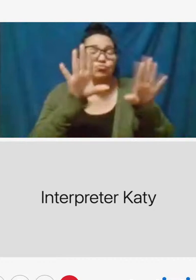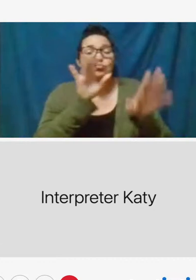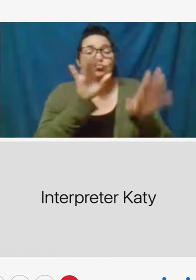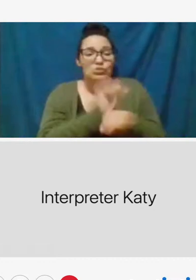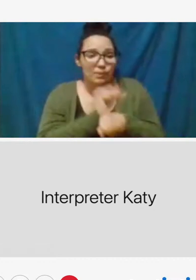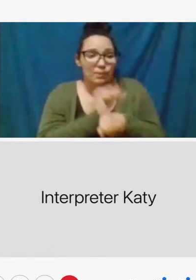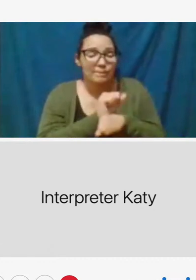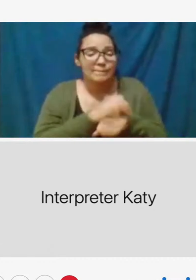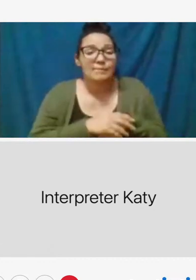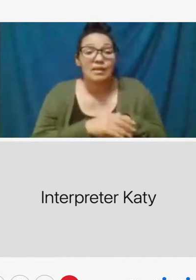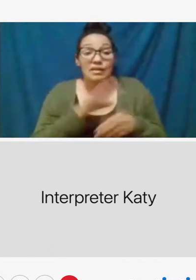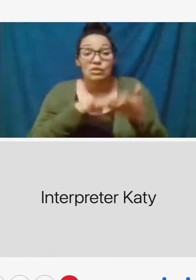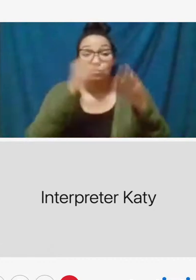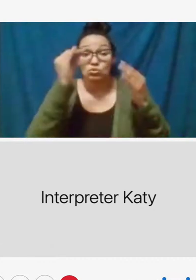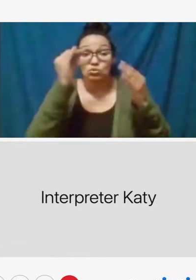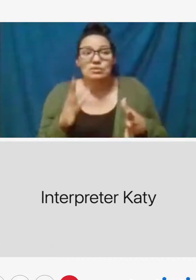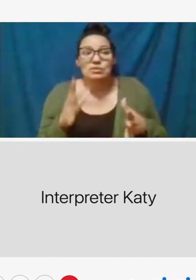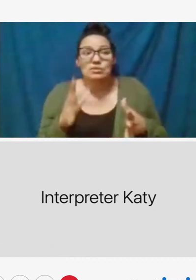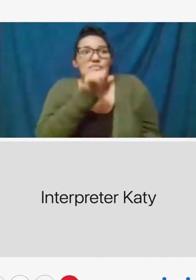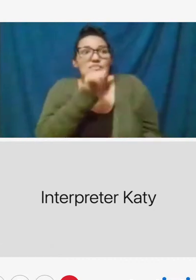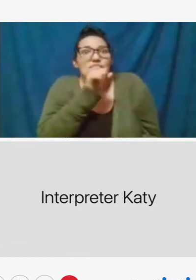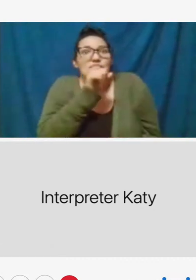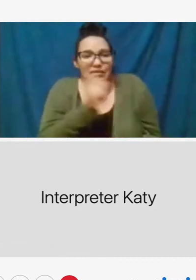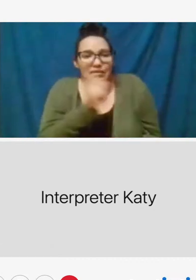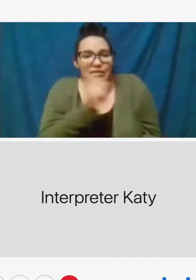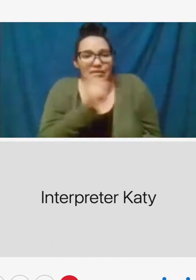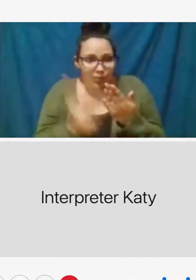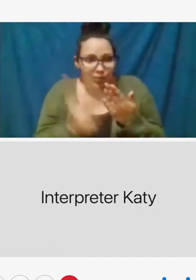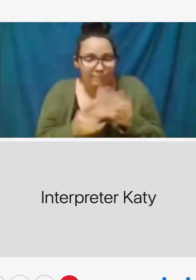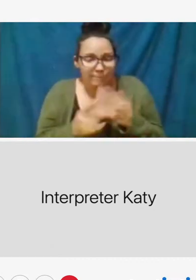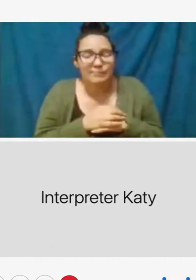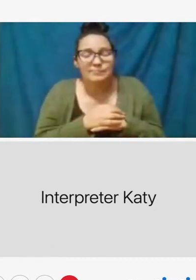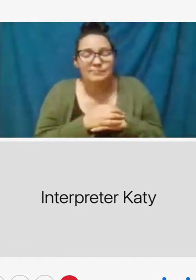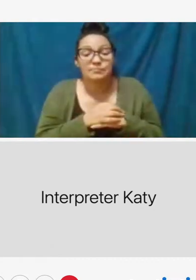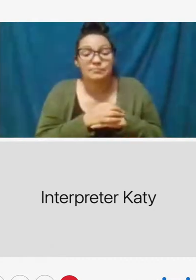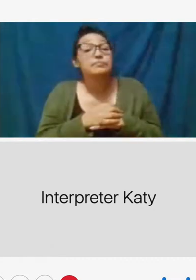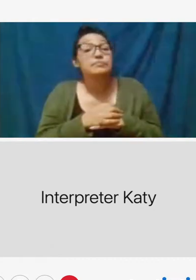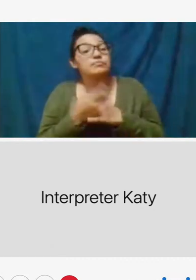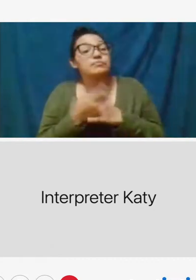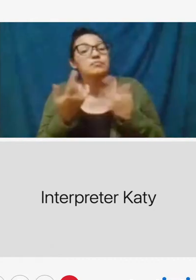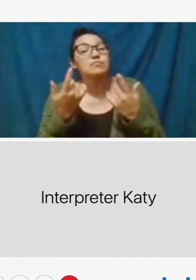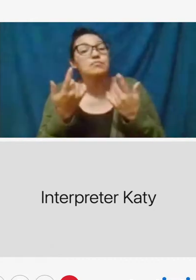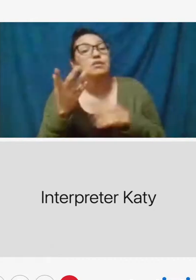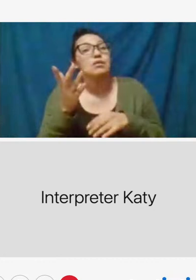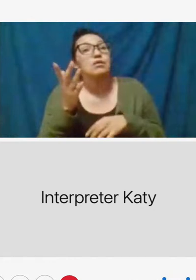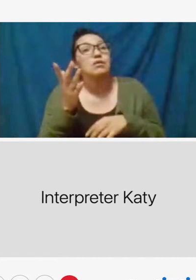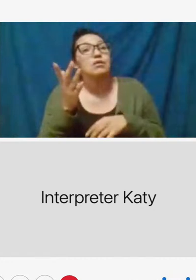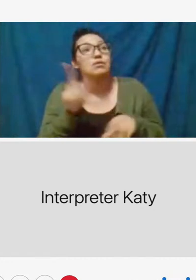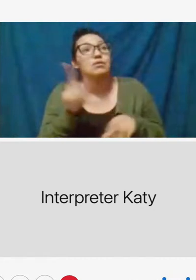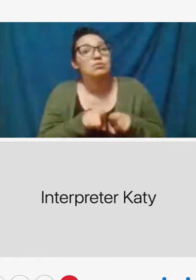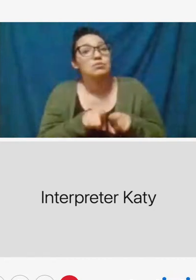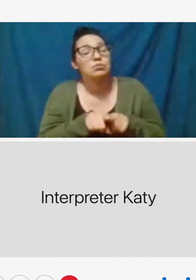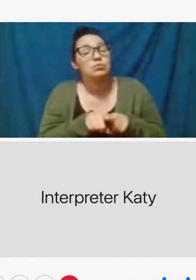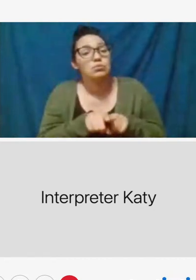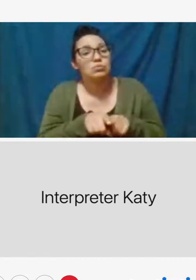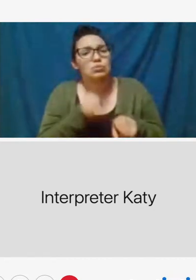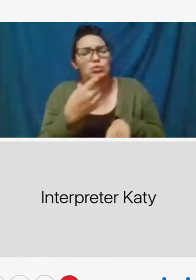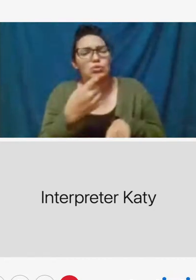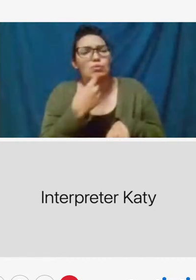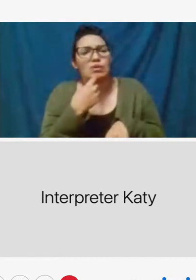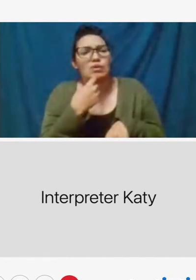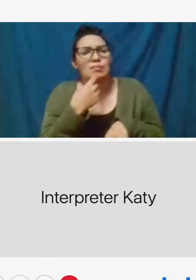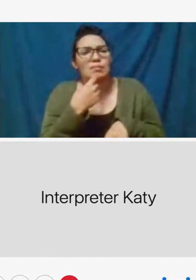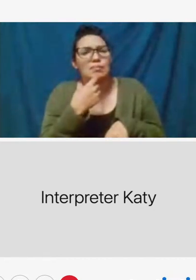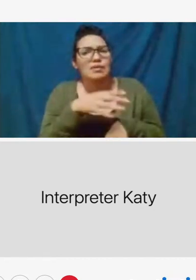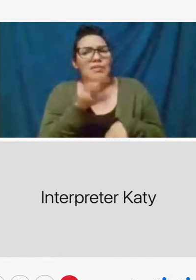the program um I also wanted to uh just you brought up the telepresence program and